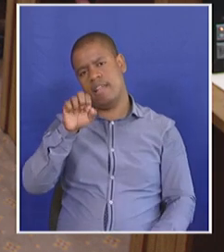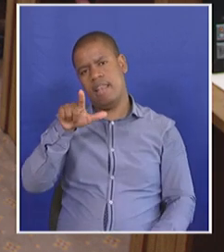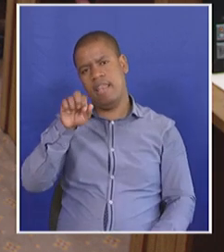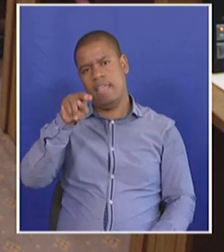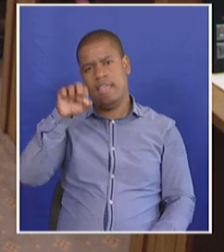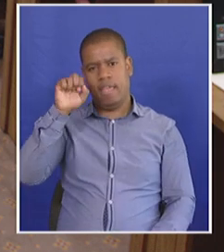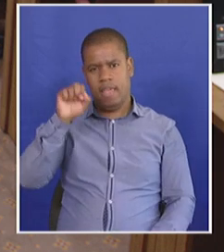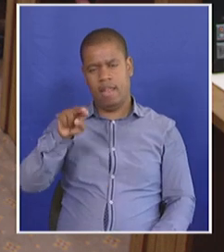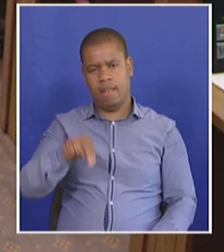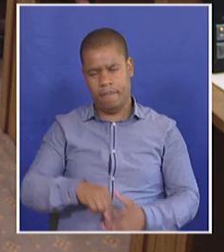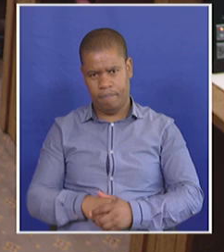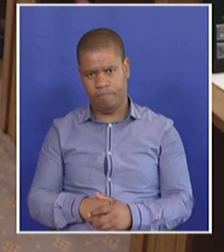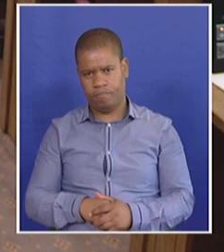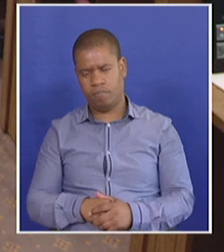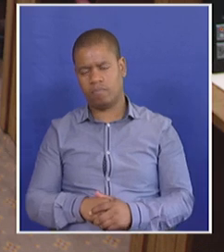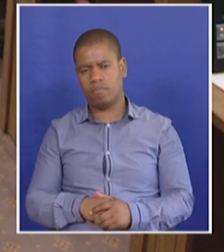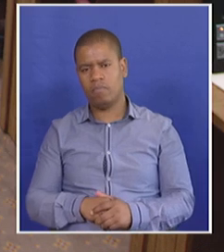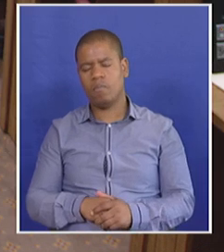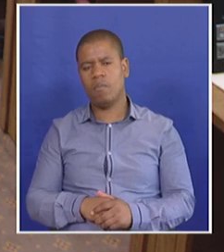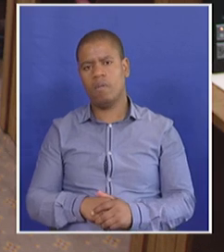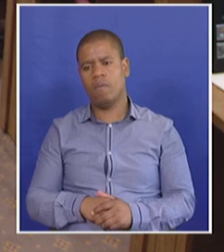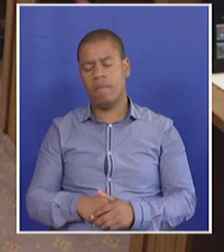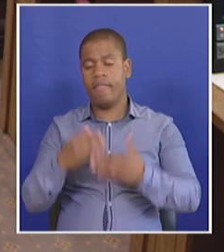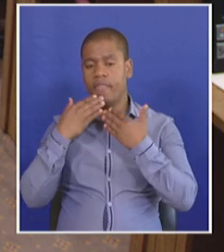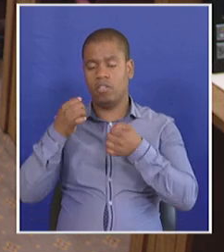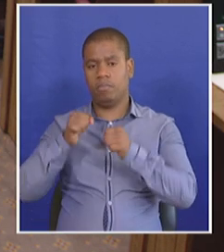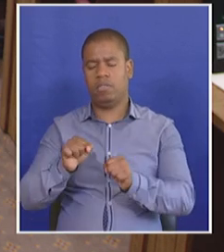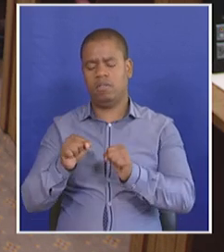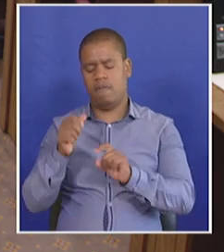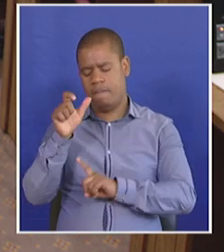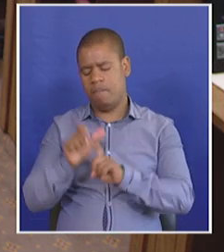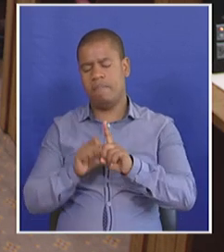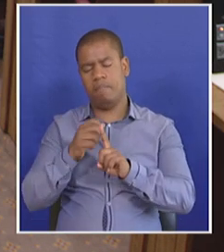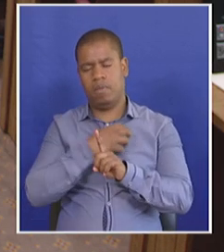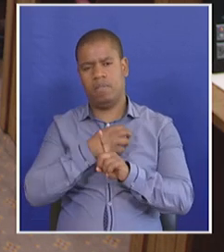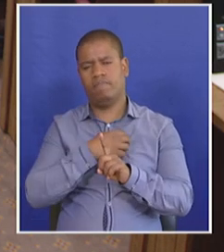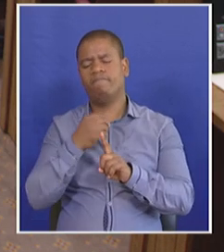Thank you, Honourable Chairperson. The Minister spoke about